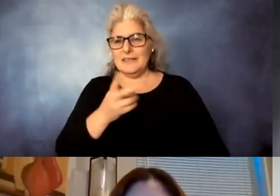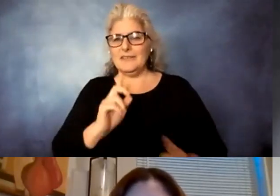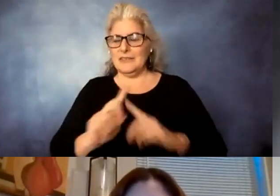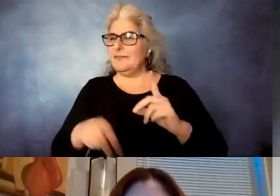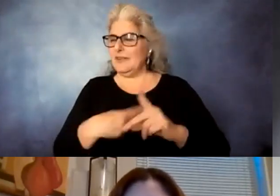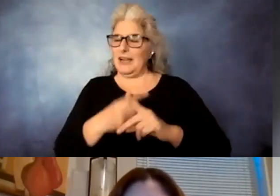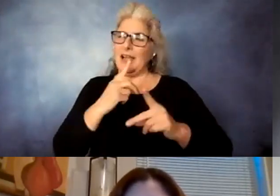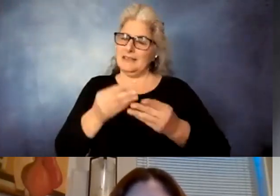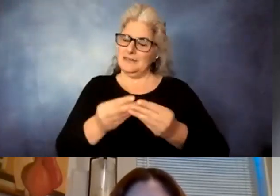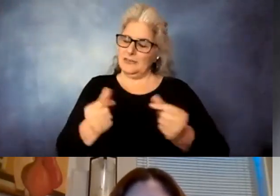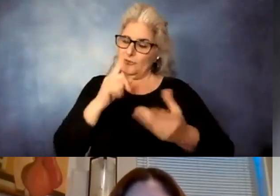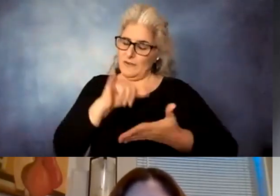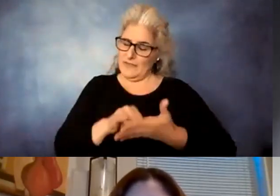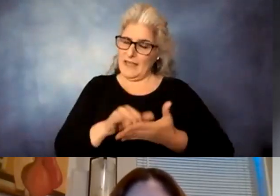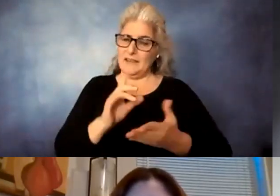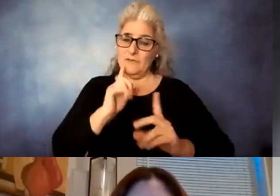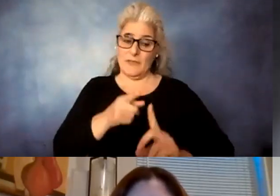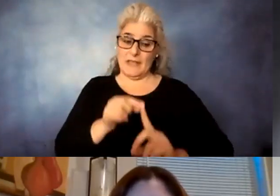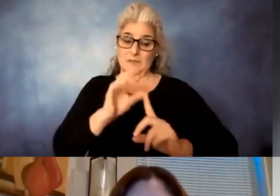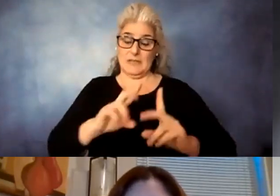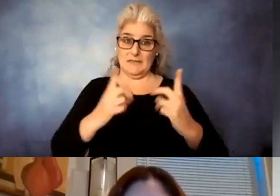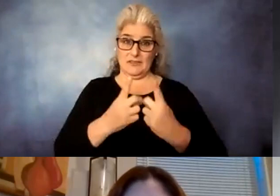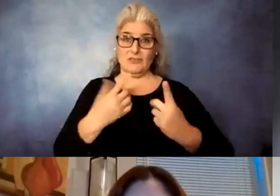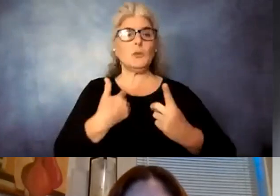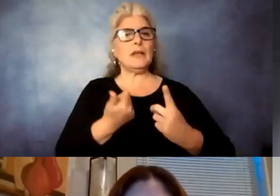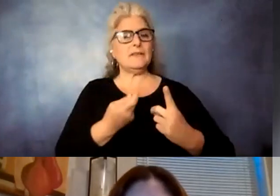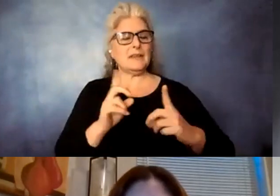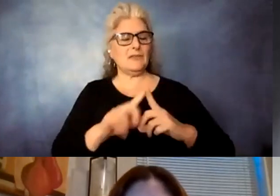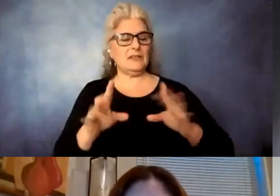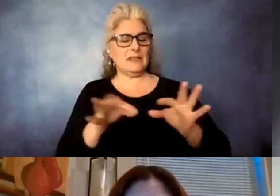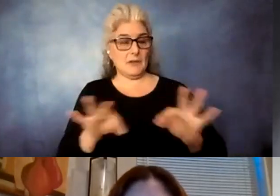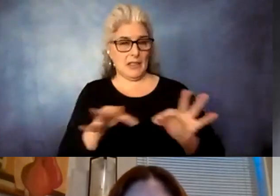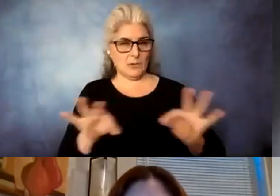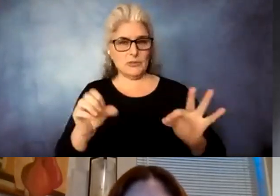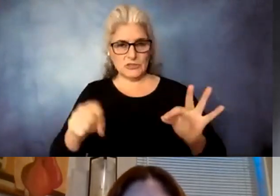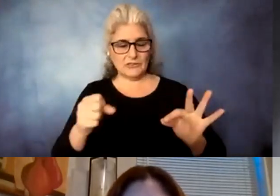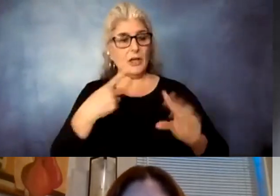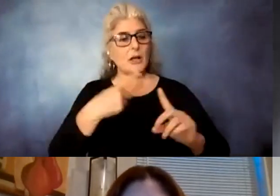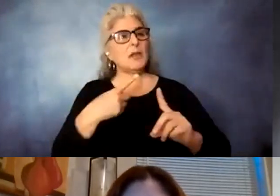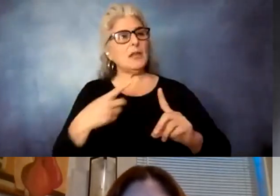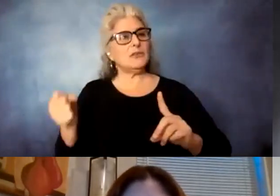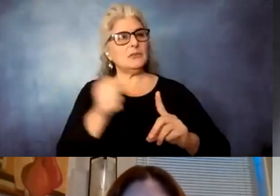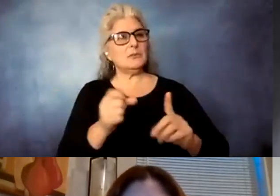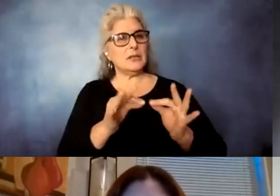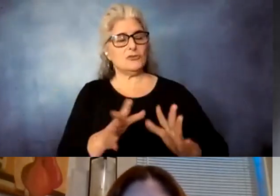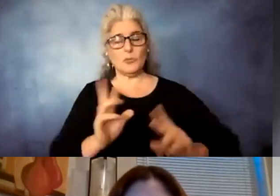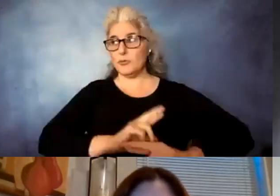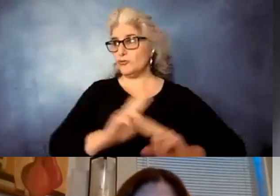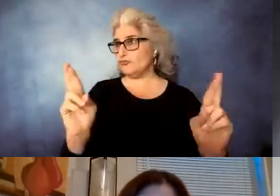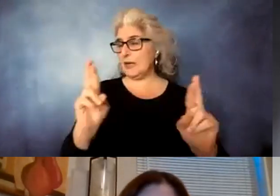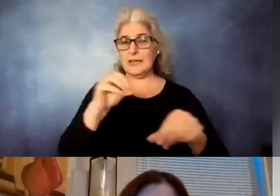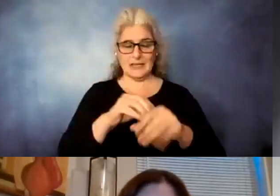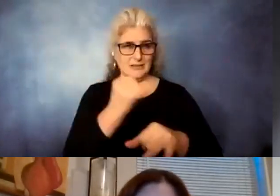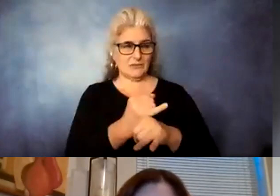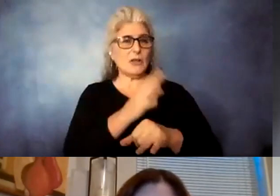that specific district is in multiple languages, there are interpreters stationed in the poll site who speak